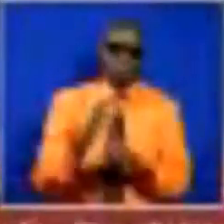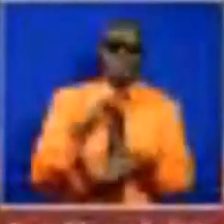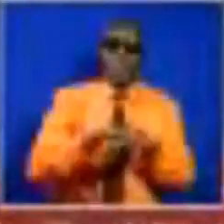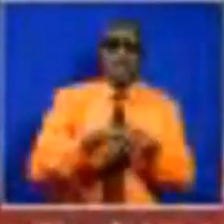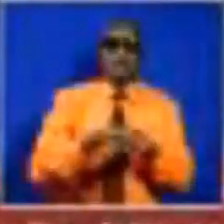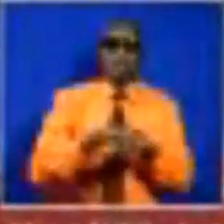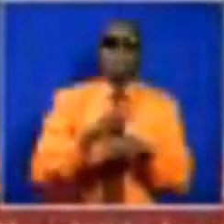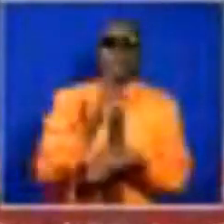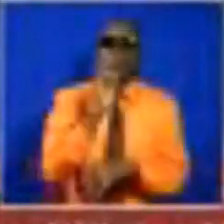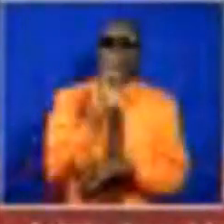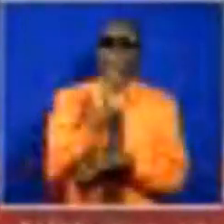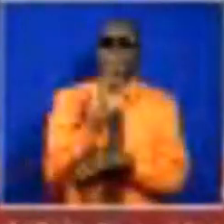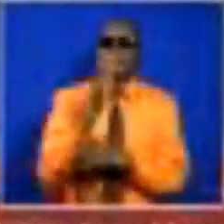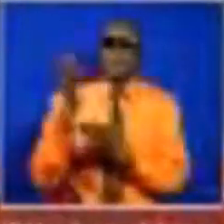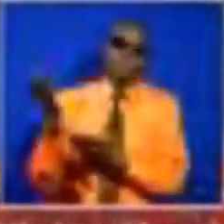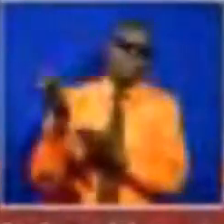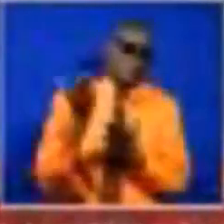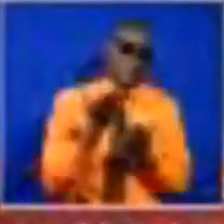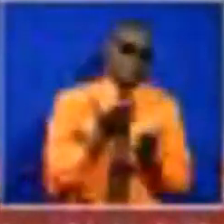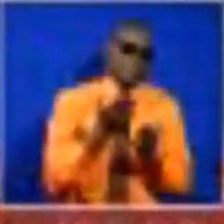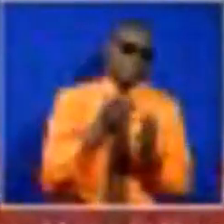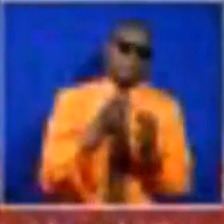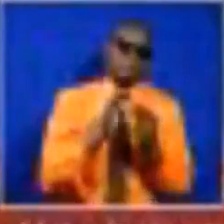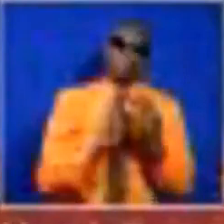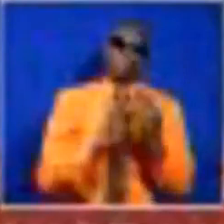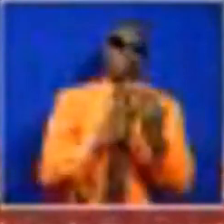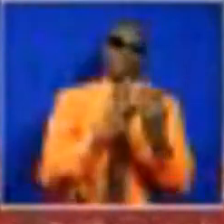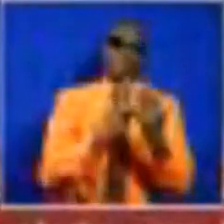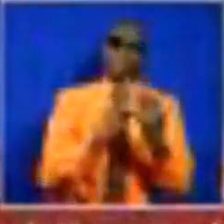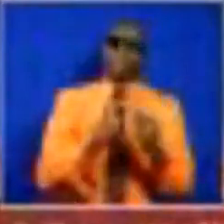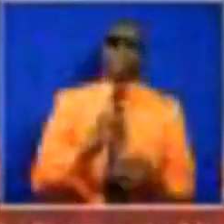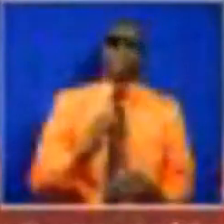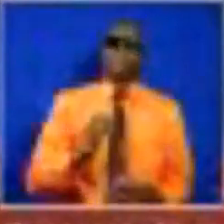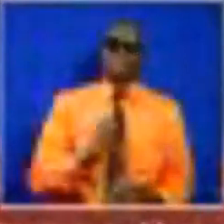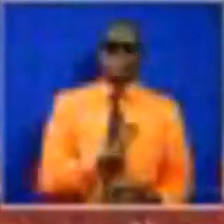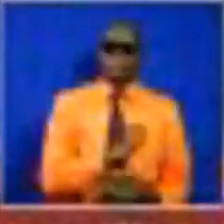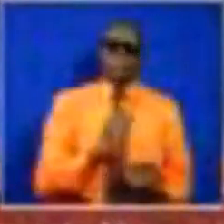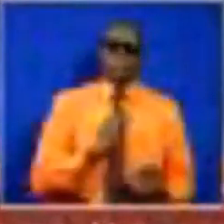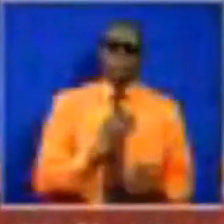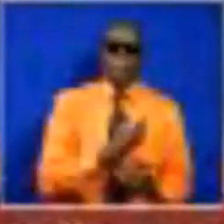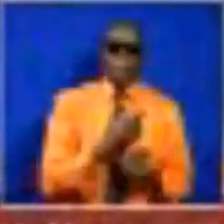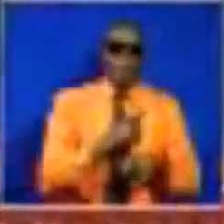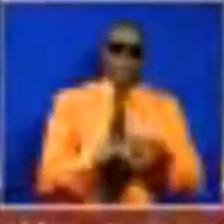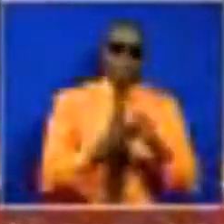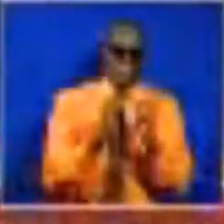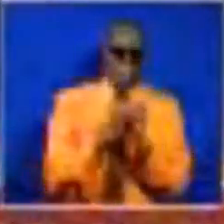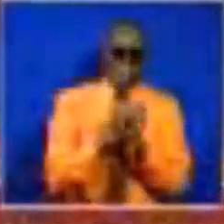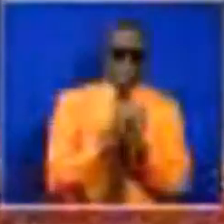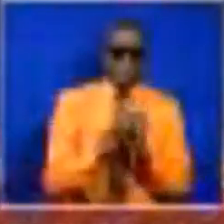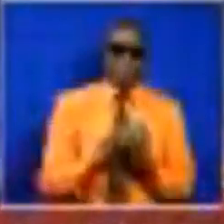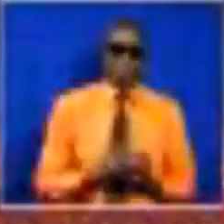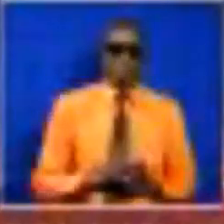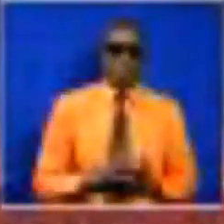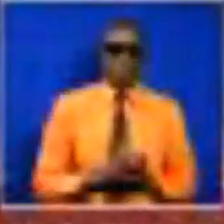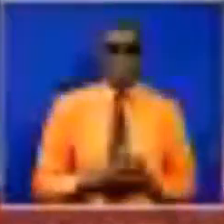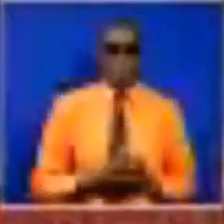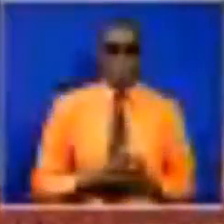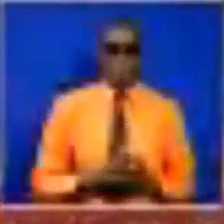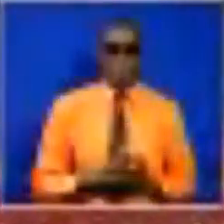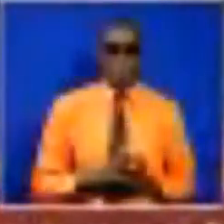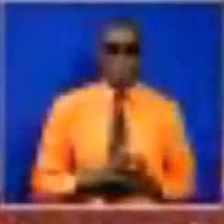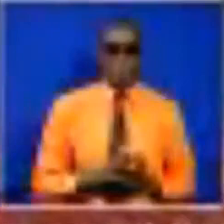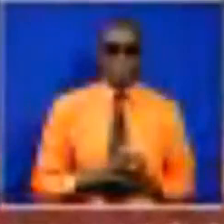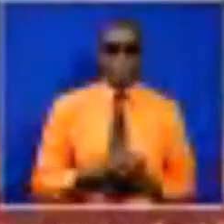here before the Senate committee at 10 o'clock as requested. And